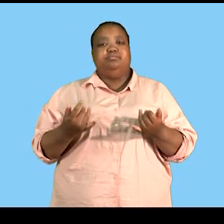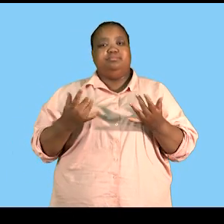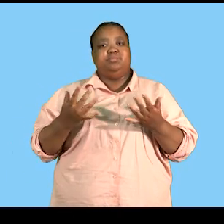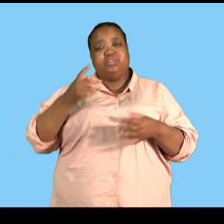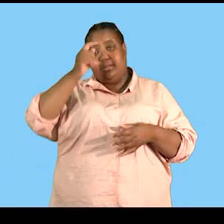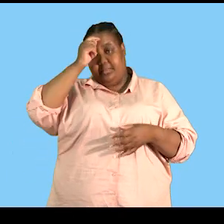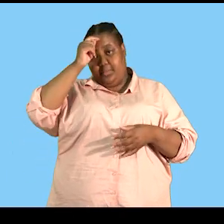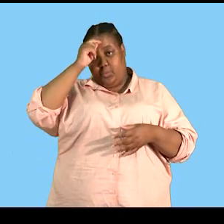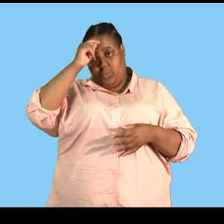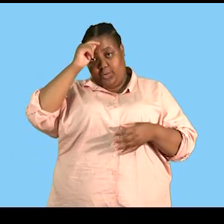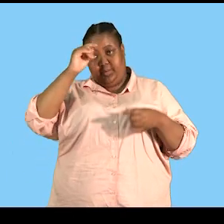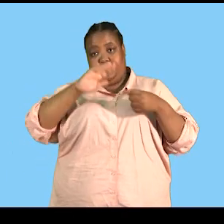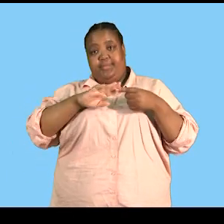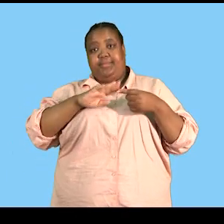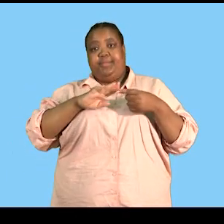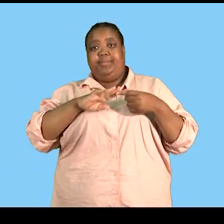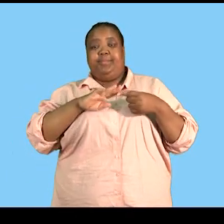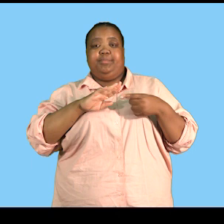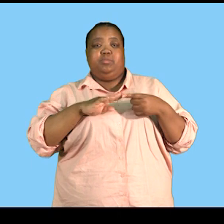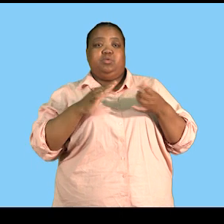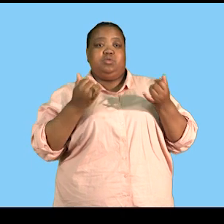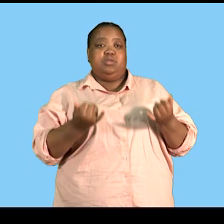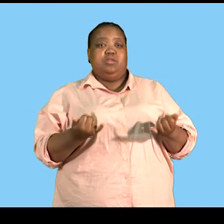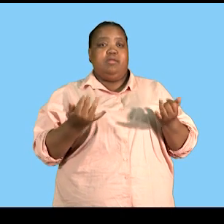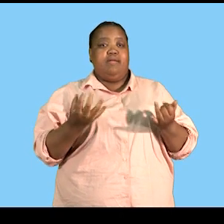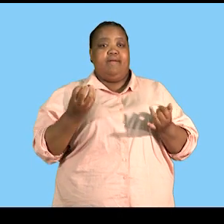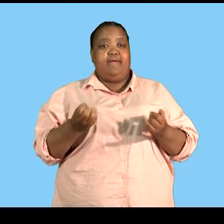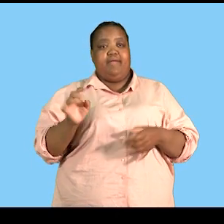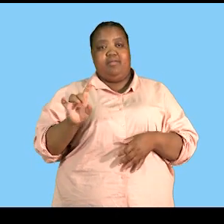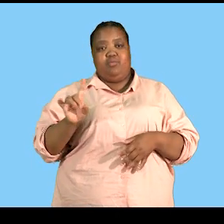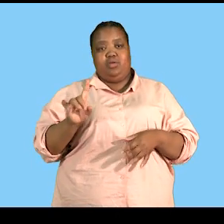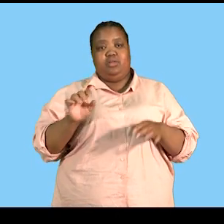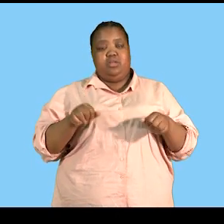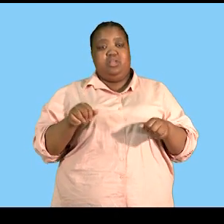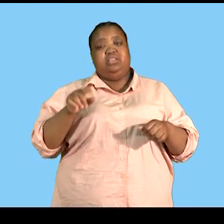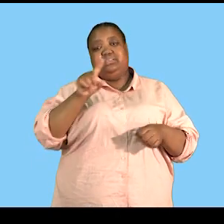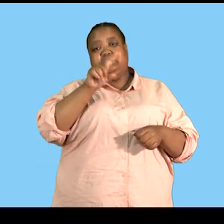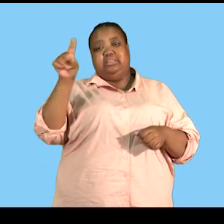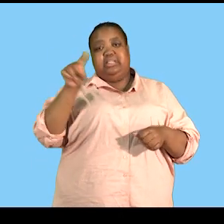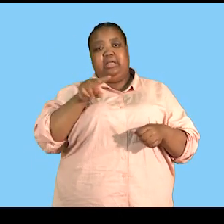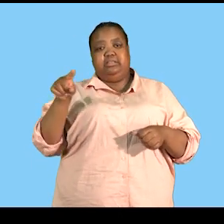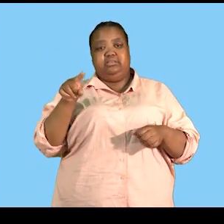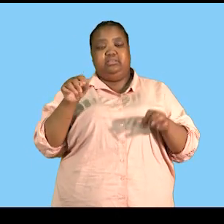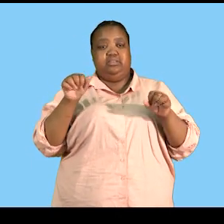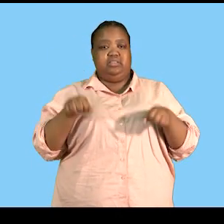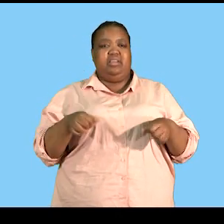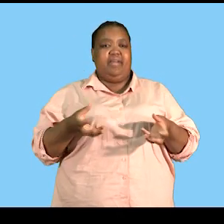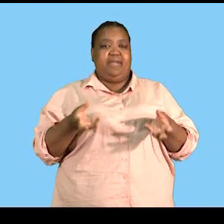This is a boy. So we are having for